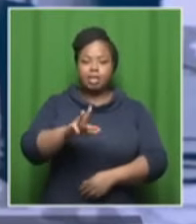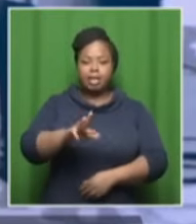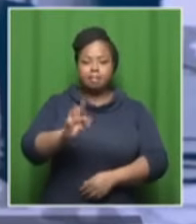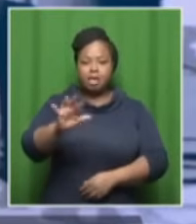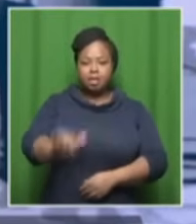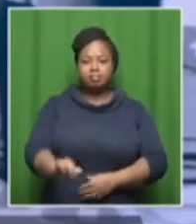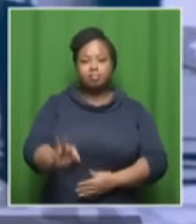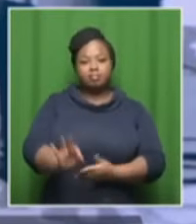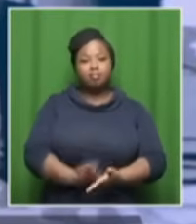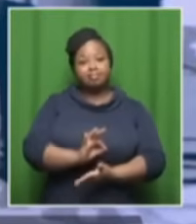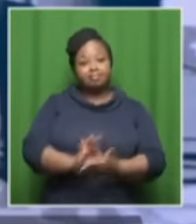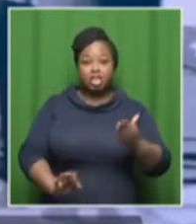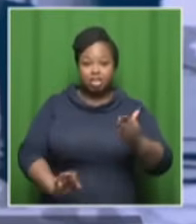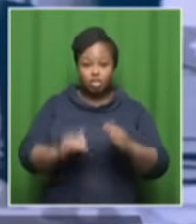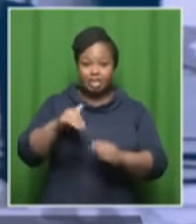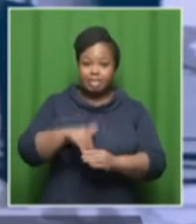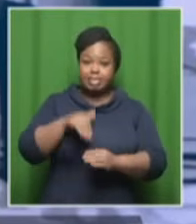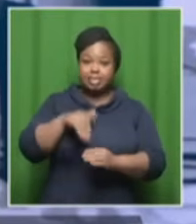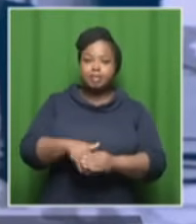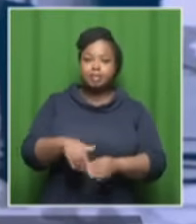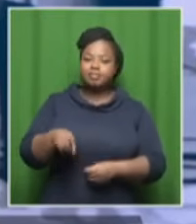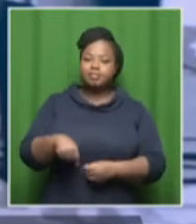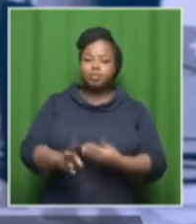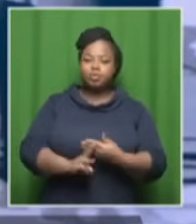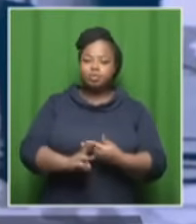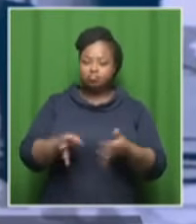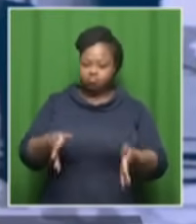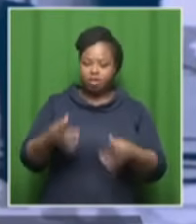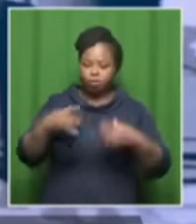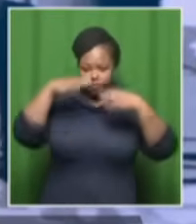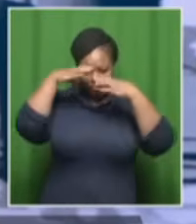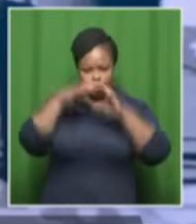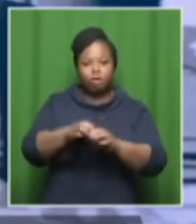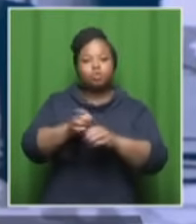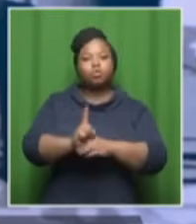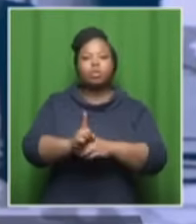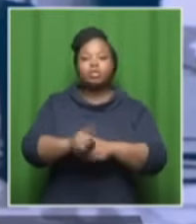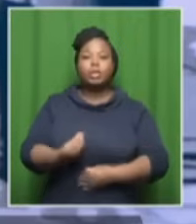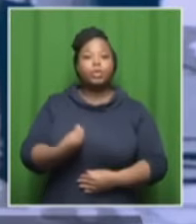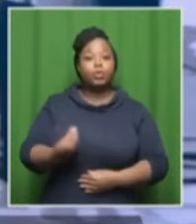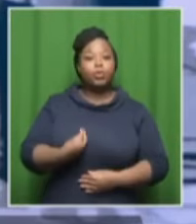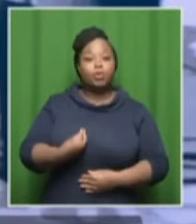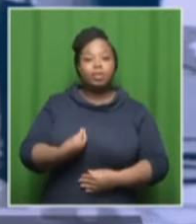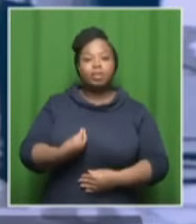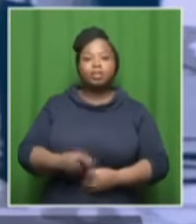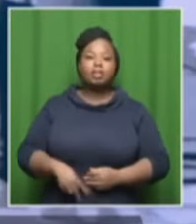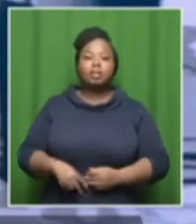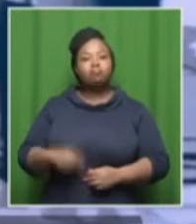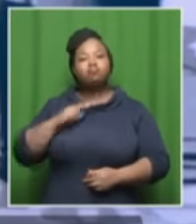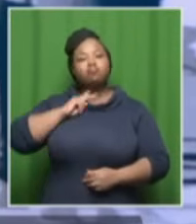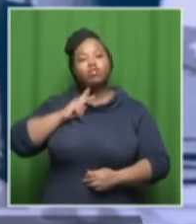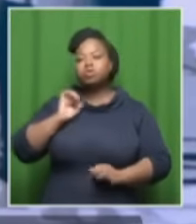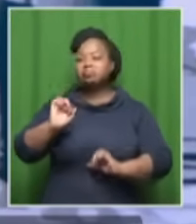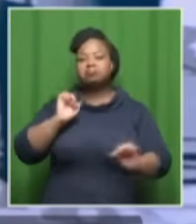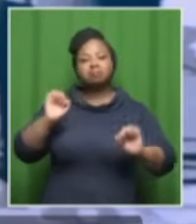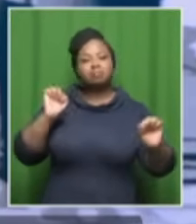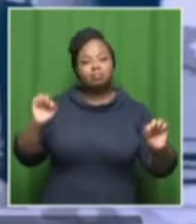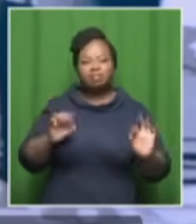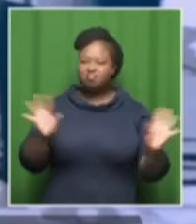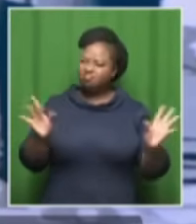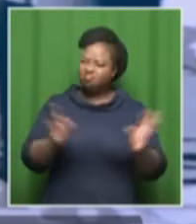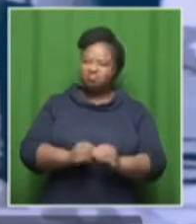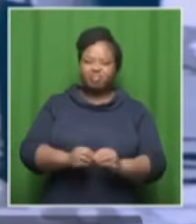the 29th of May. Now, this week Morning Live is focusing on the views of the youth, and today's panel is made up of six